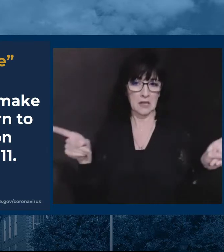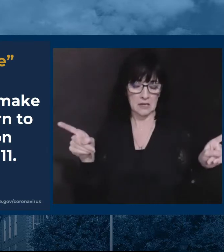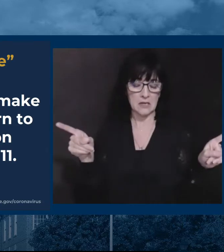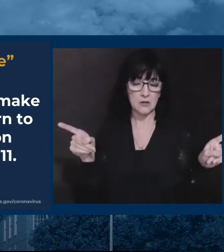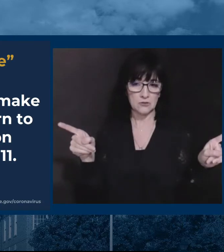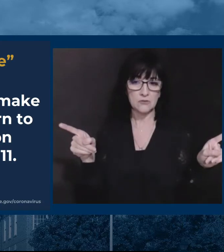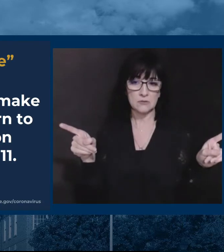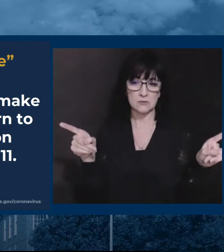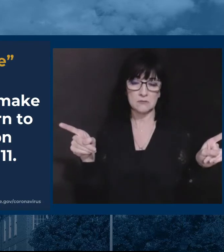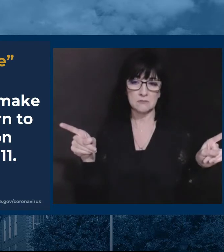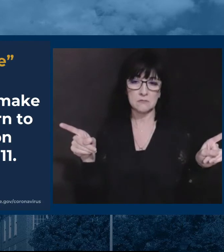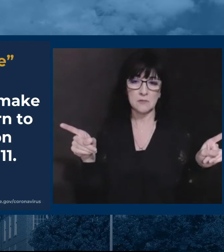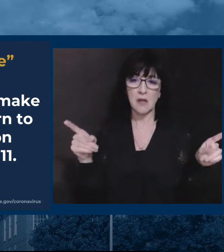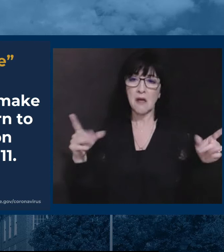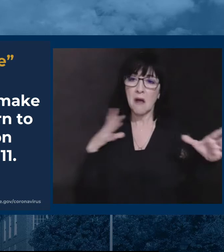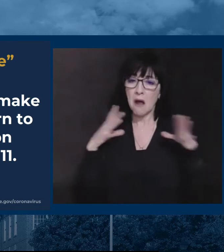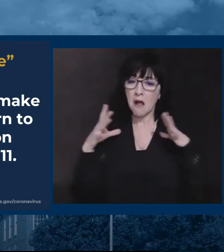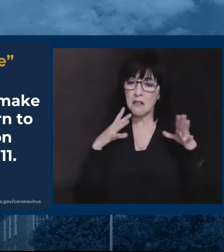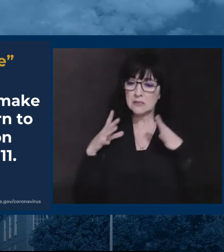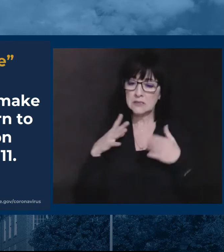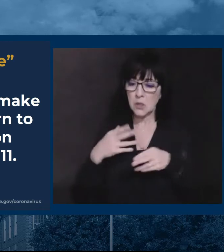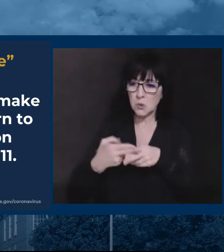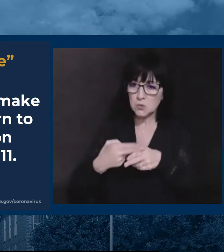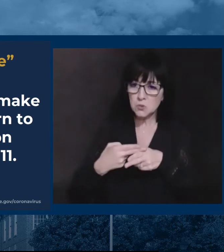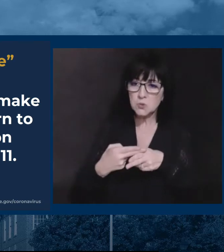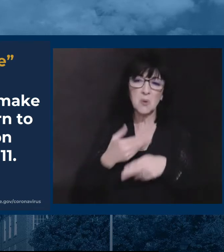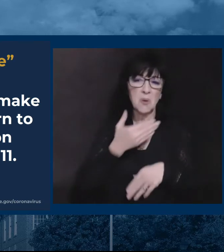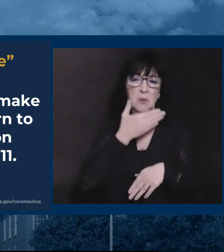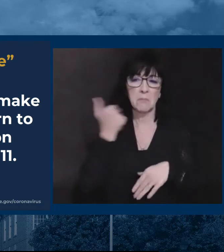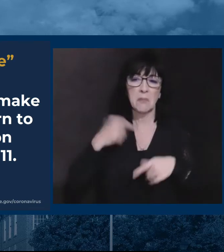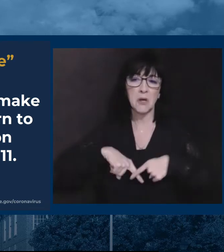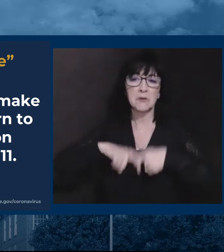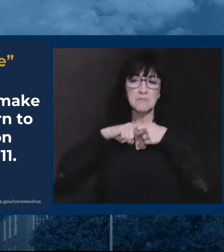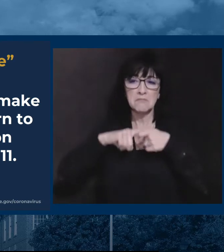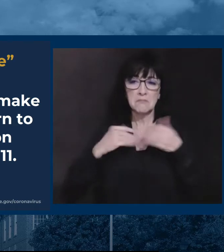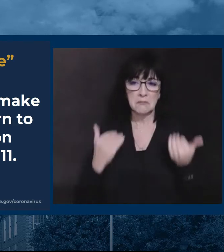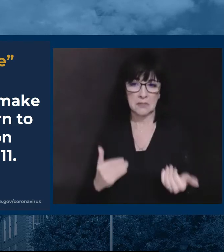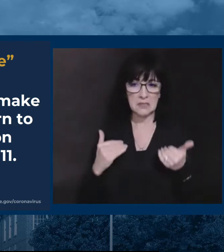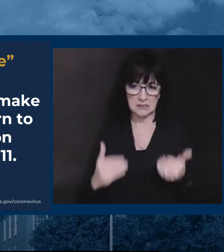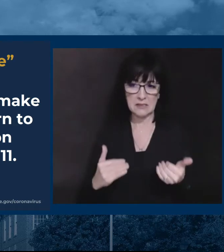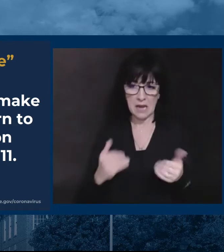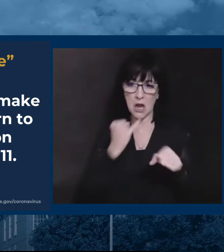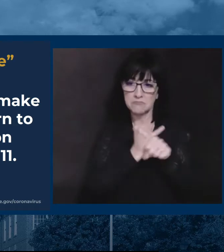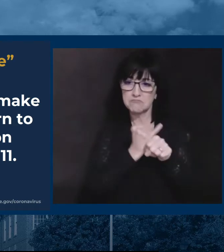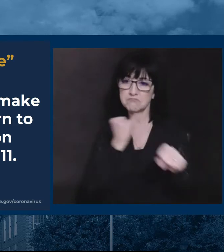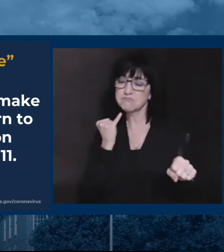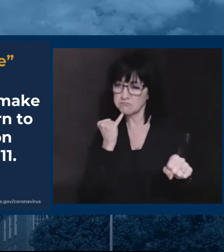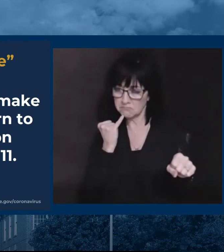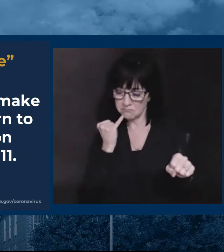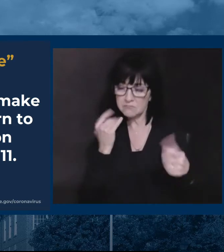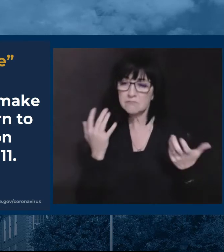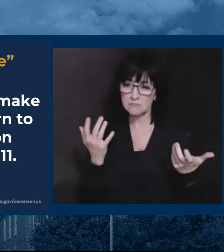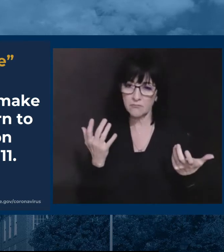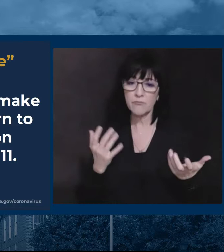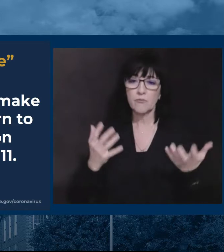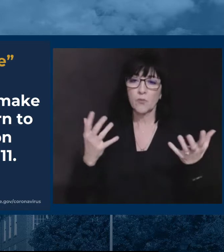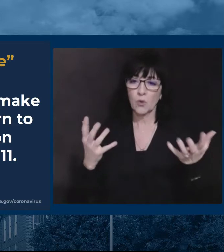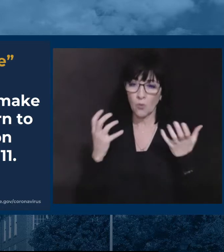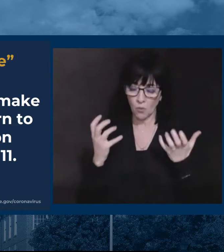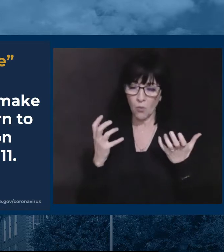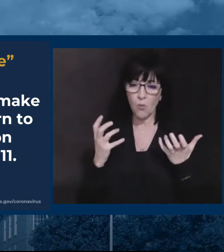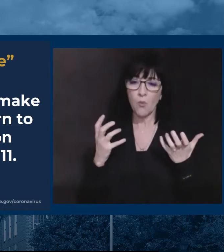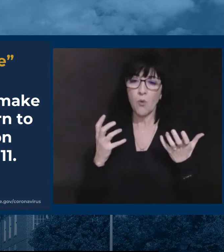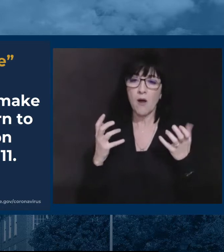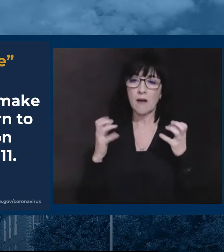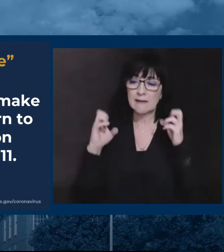break, a week, almost 2 weeks after Christmas, to meet with teachers and educators across our state, to